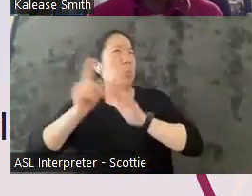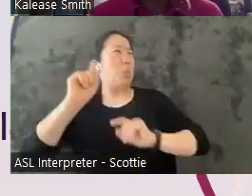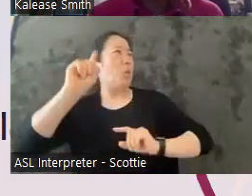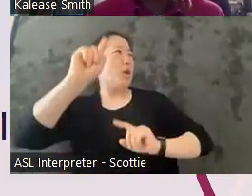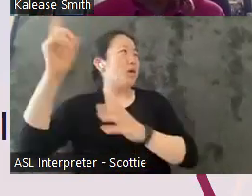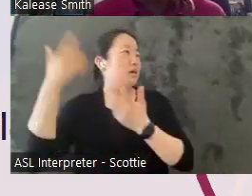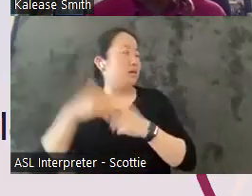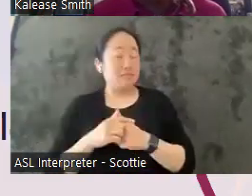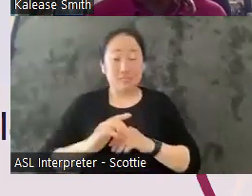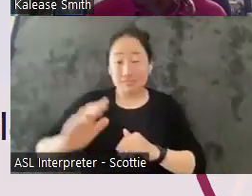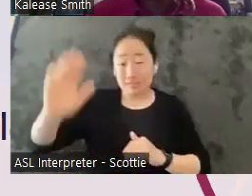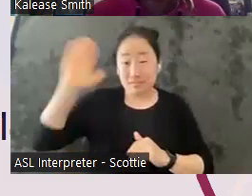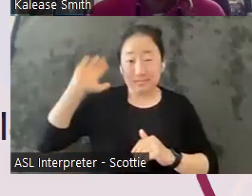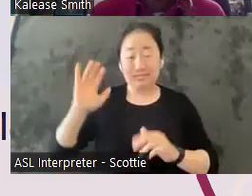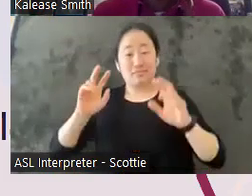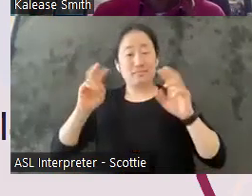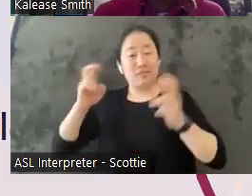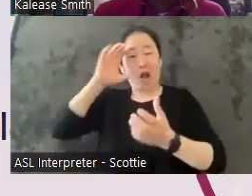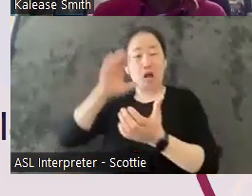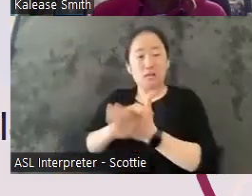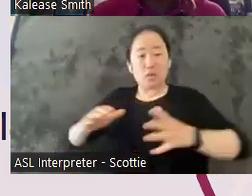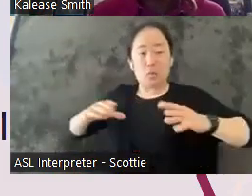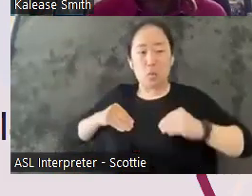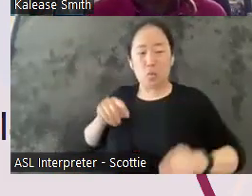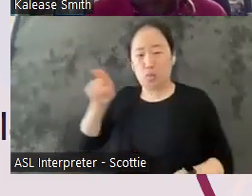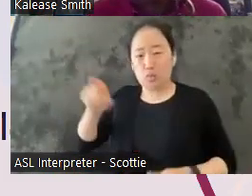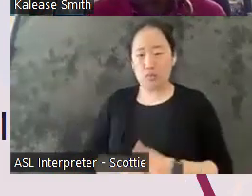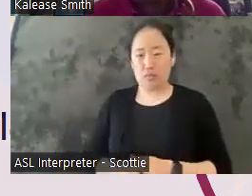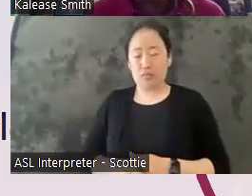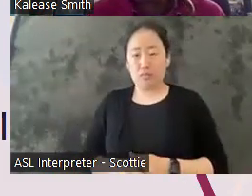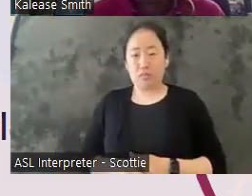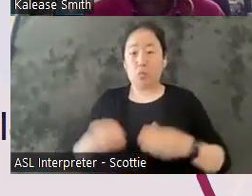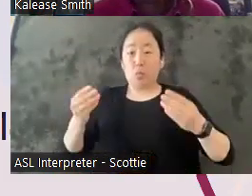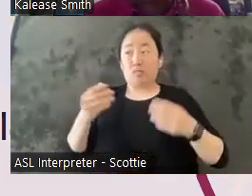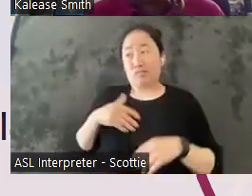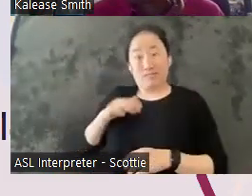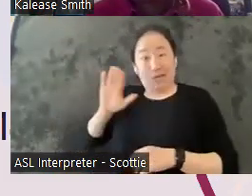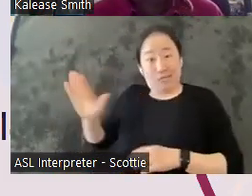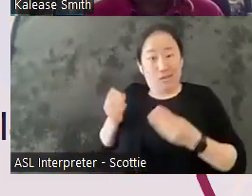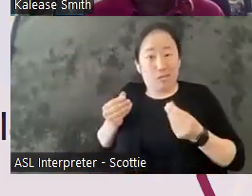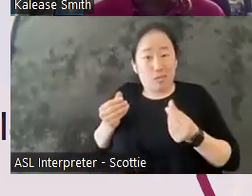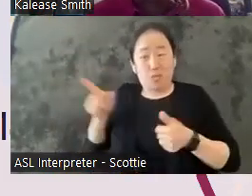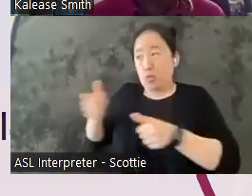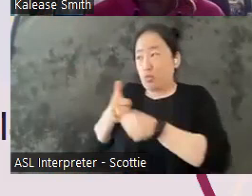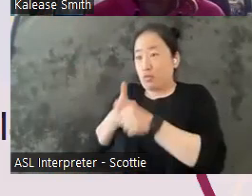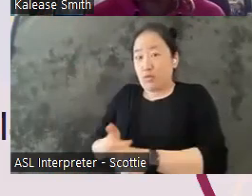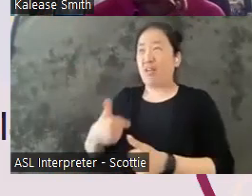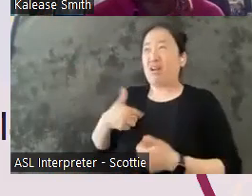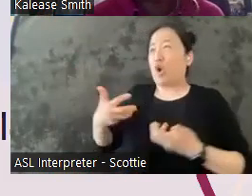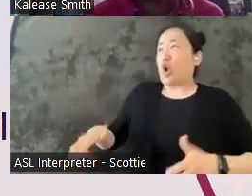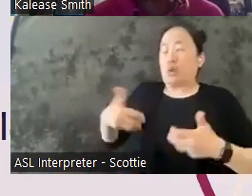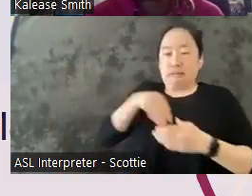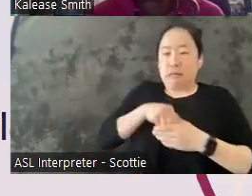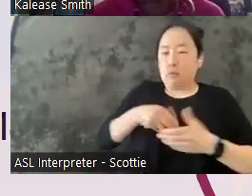your husbands own you, right? You were property of them and you had to do what they wanted, whether you wanted to or not. You